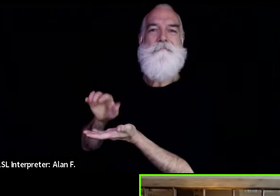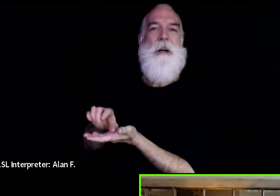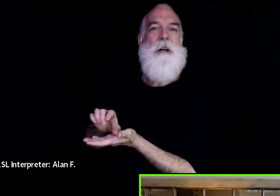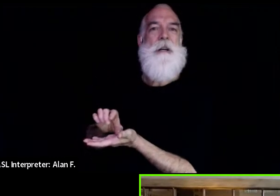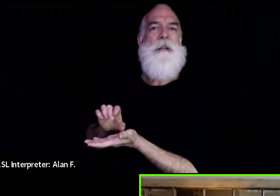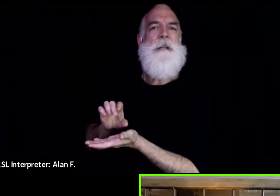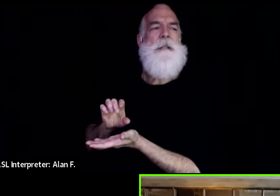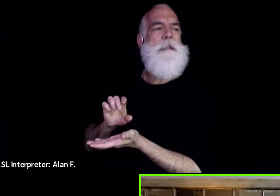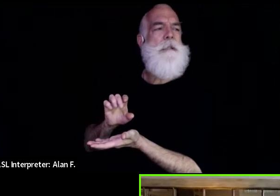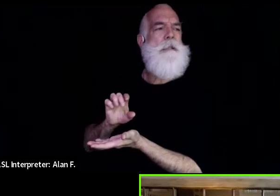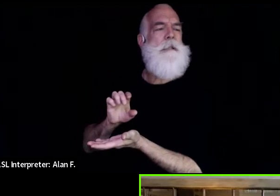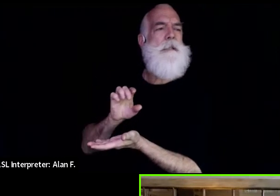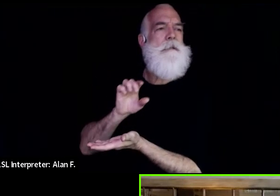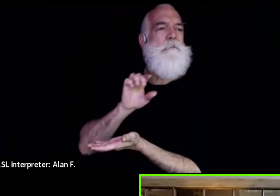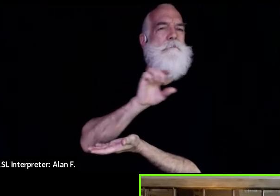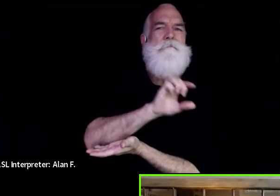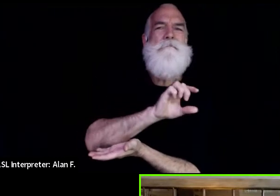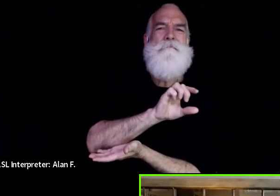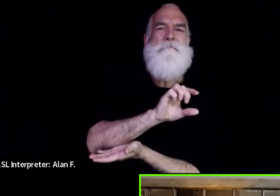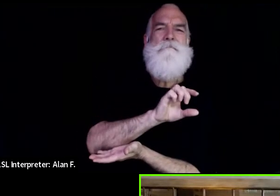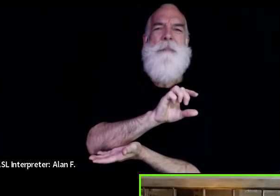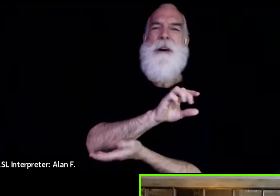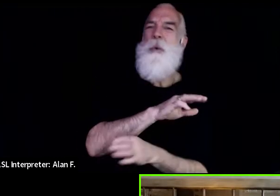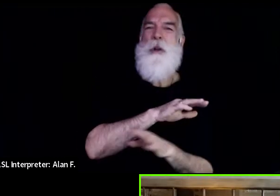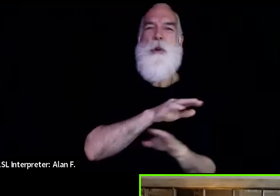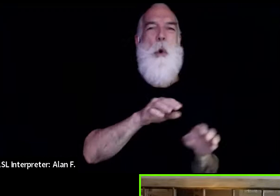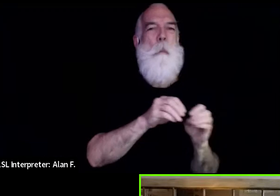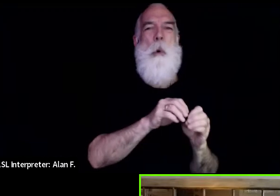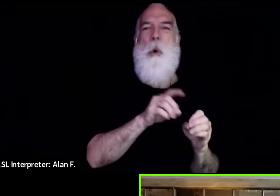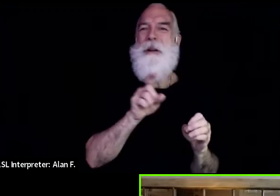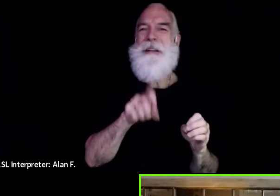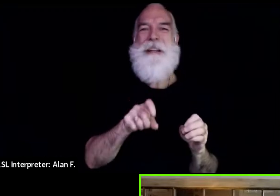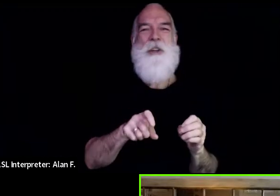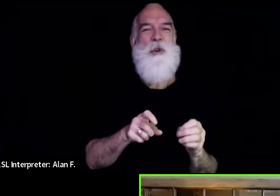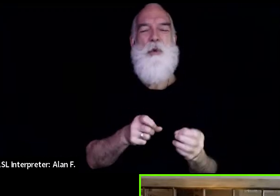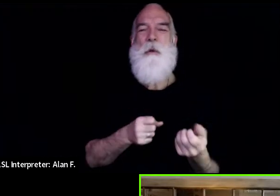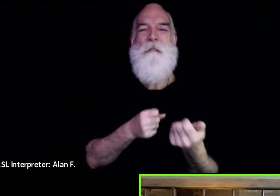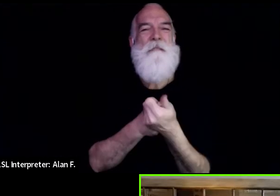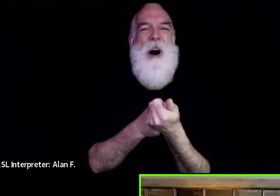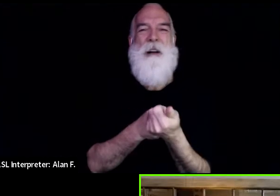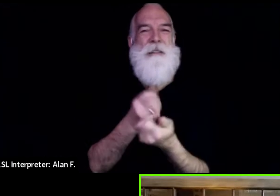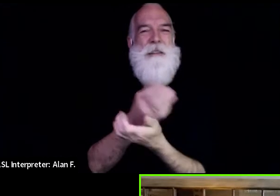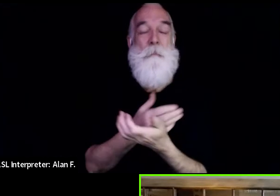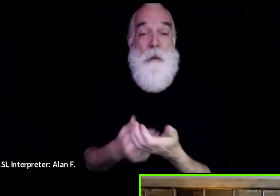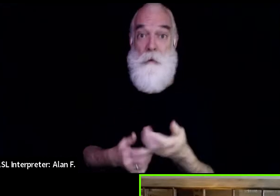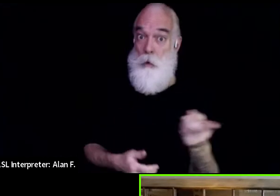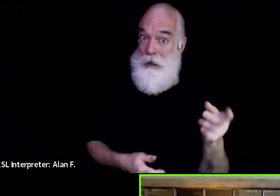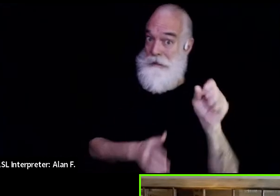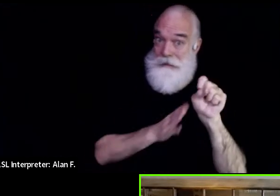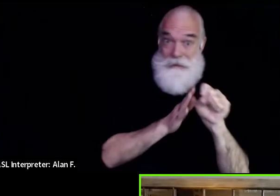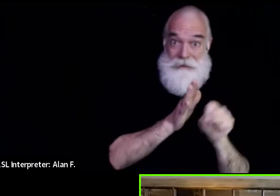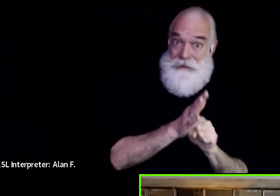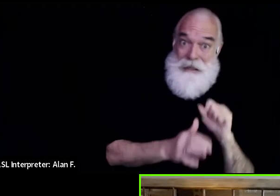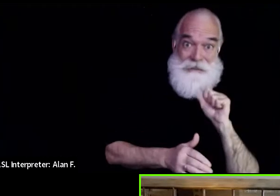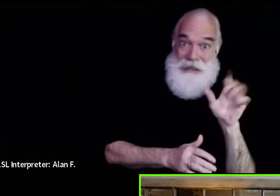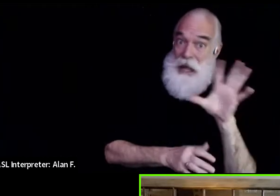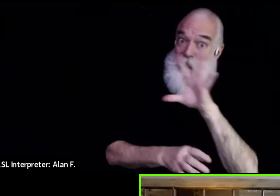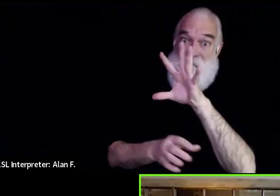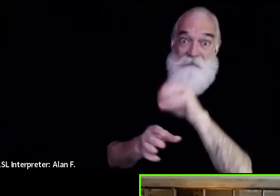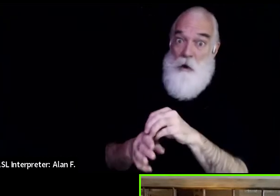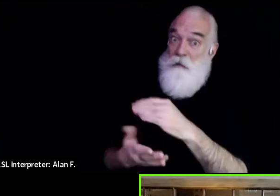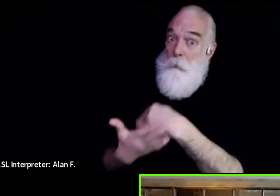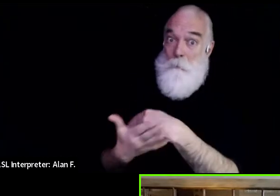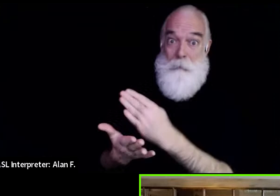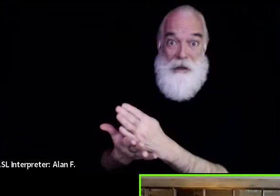fund. Mm-hmm. So how silly is it that the state, who's not a part of the budget hearings, not a part of this